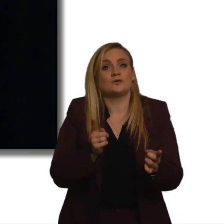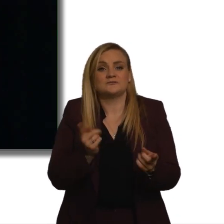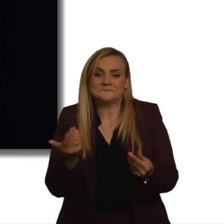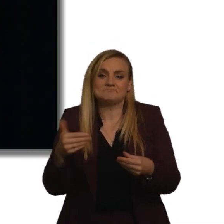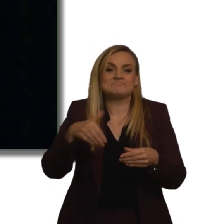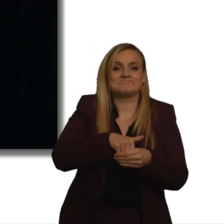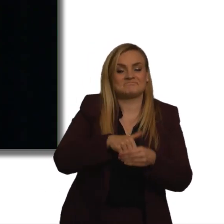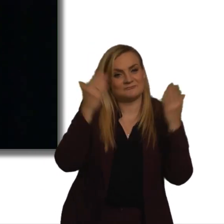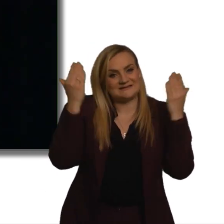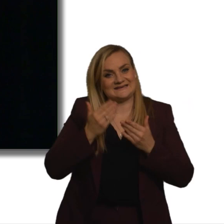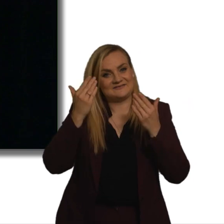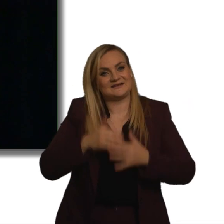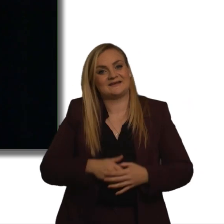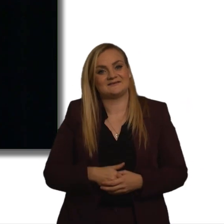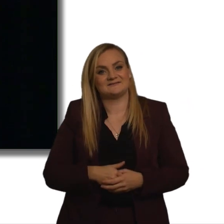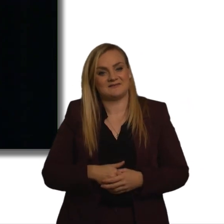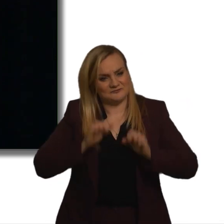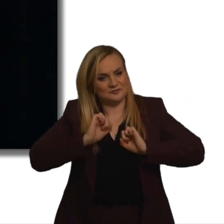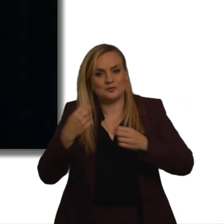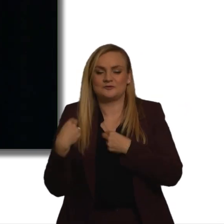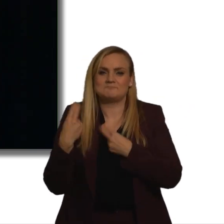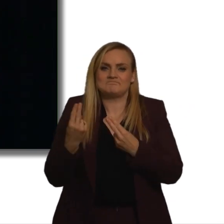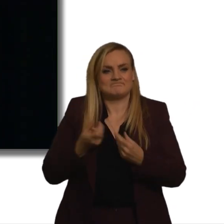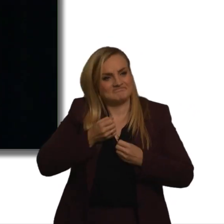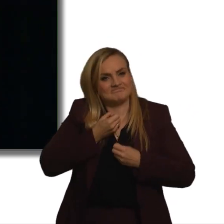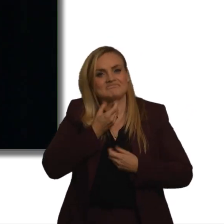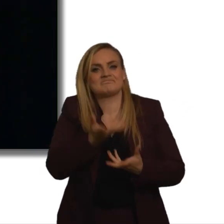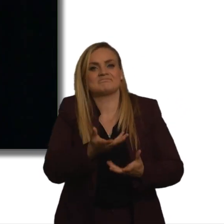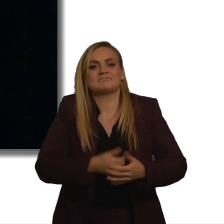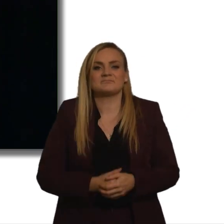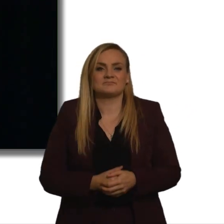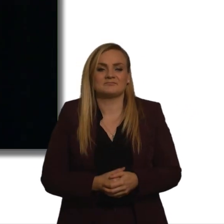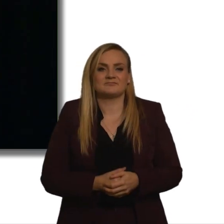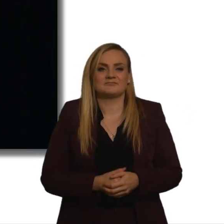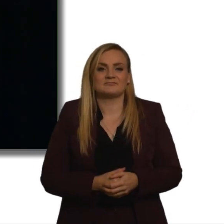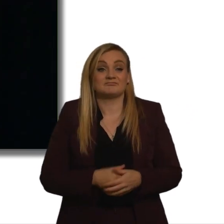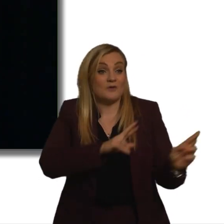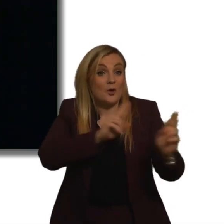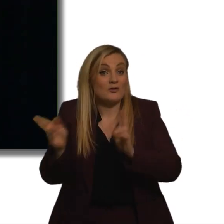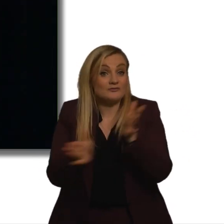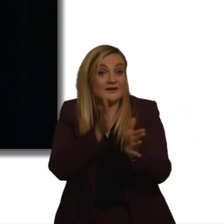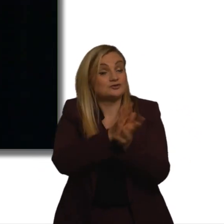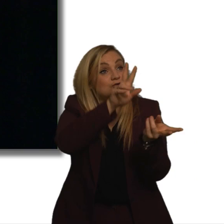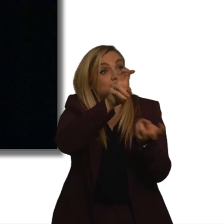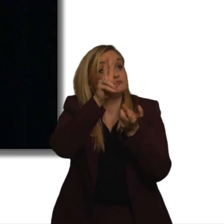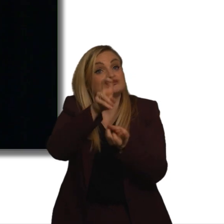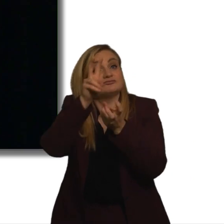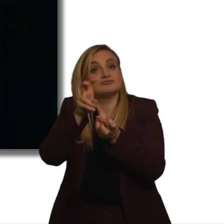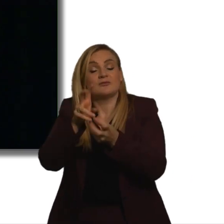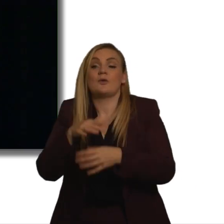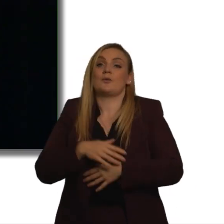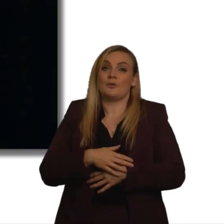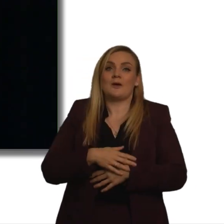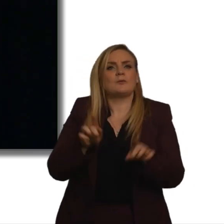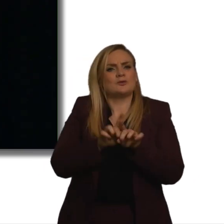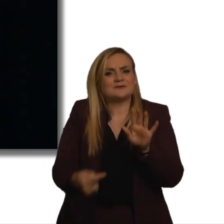join us tonight and to have your say. I hope you've enjoyed everything that you've seen and heard, and